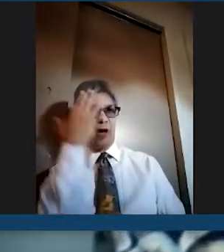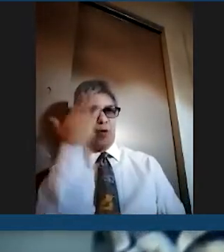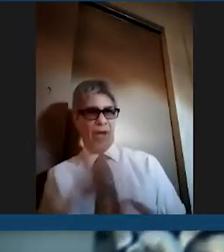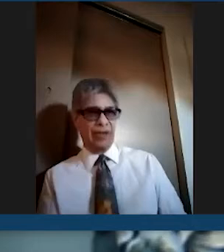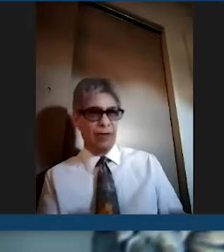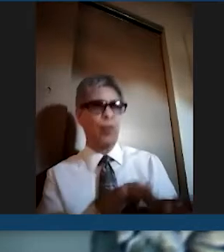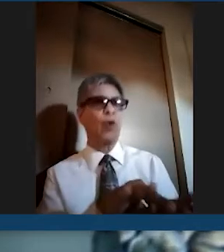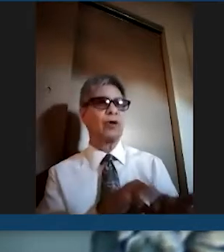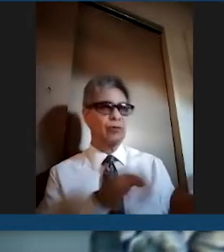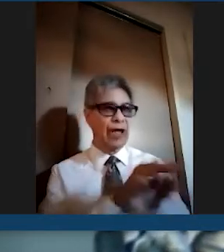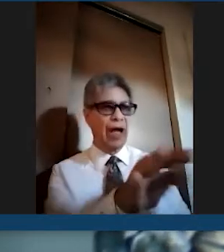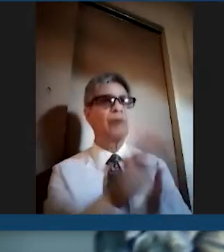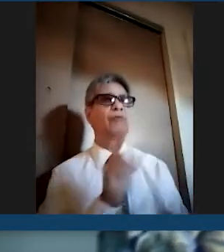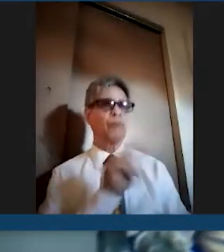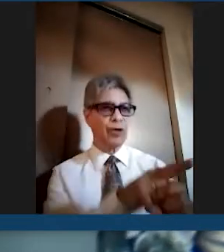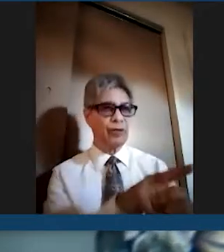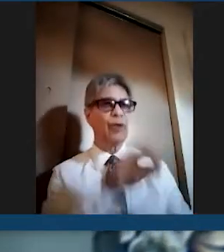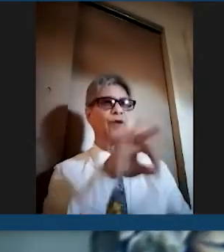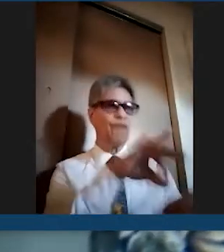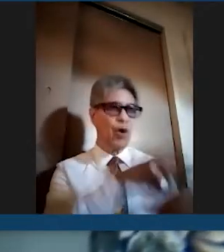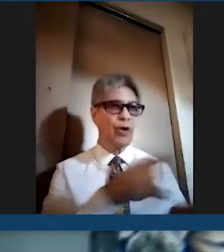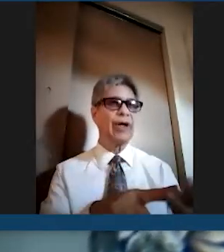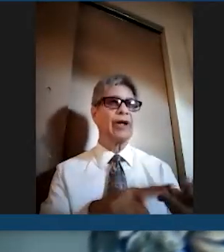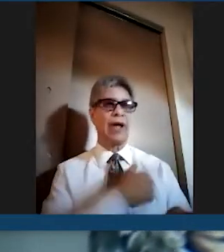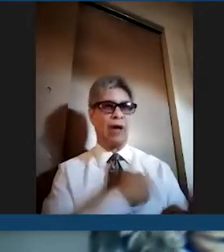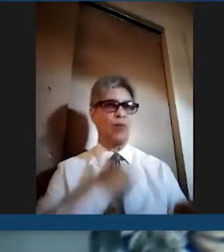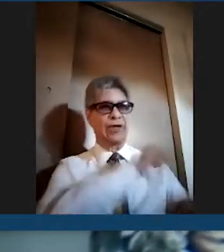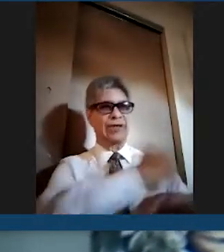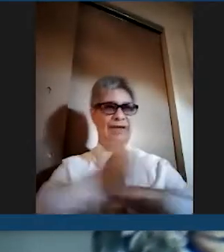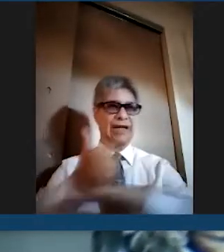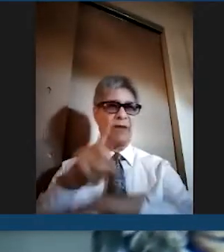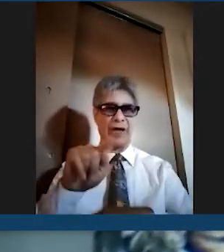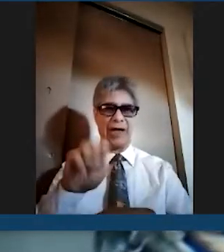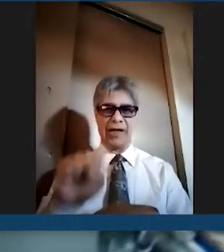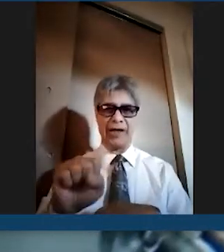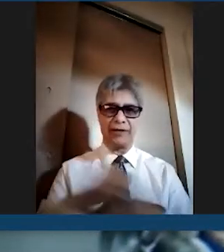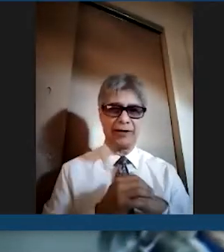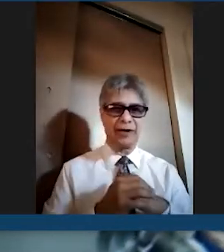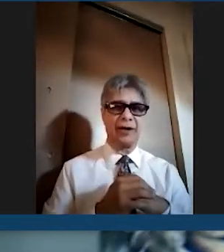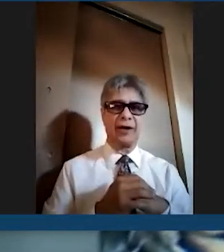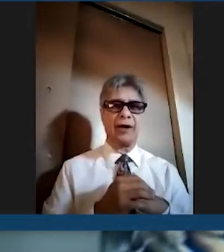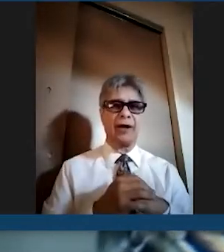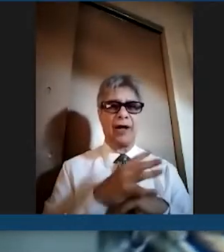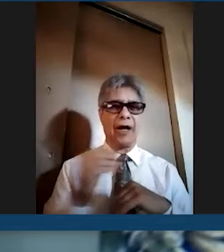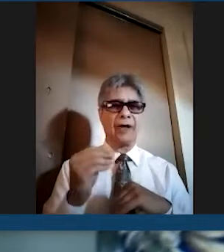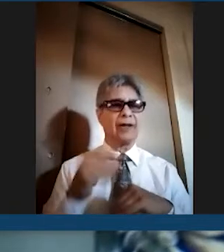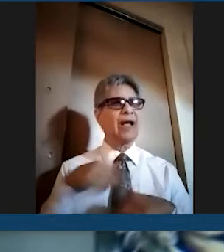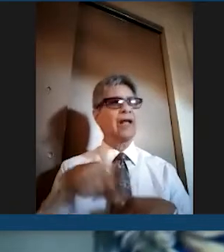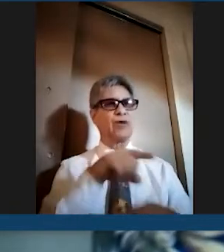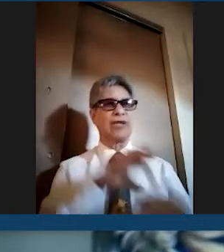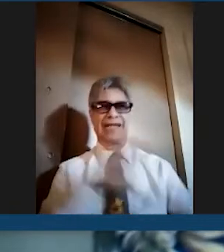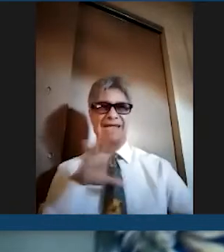we participate in voting and that we're civically engaged. There certainly is a big disconnect for older